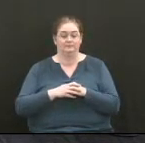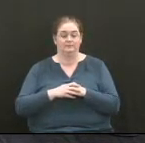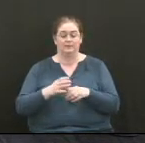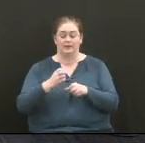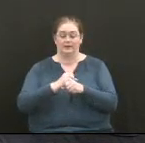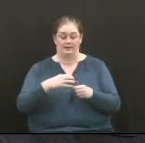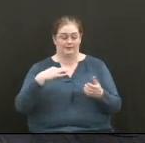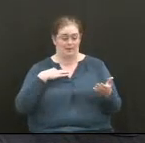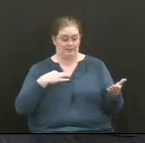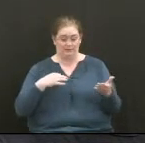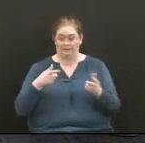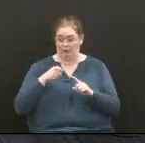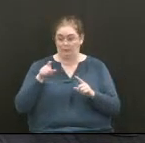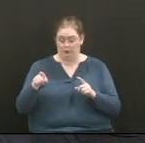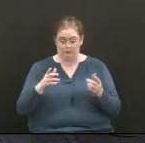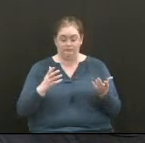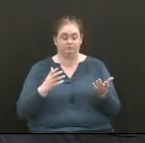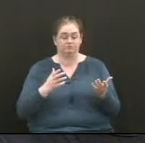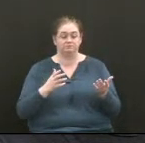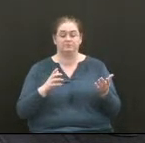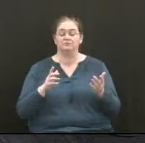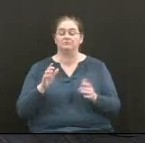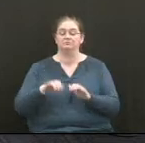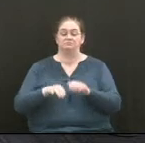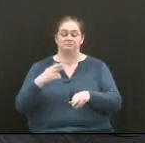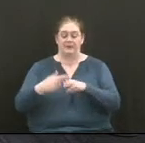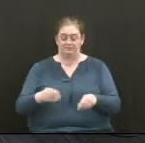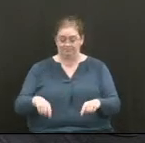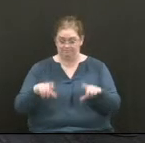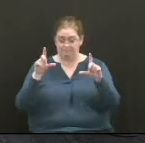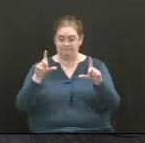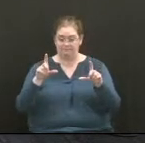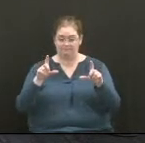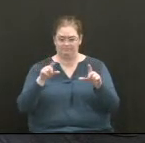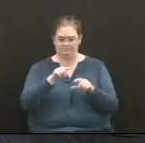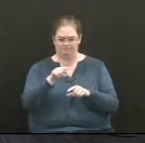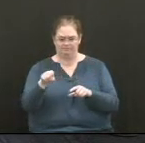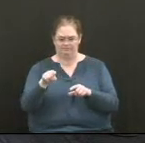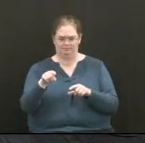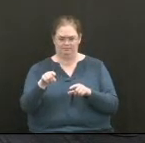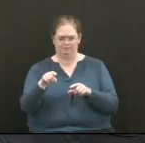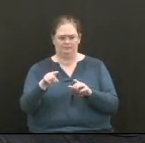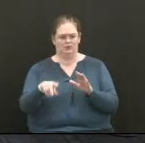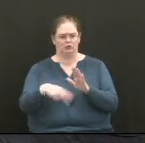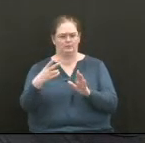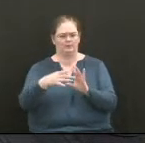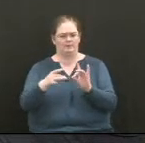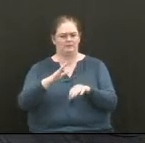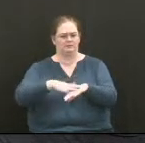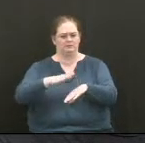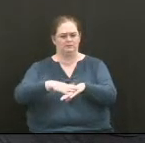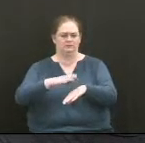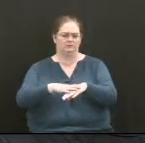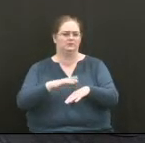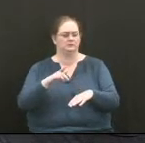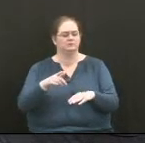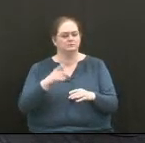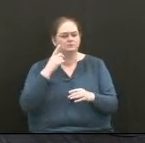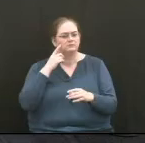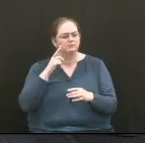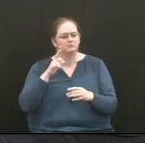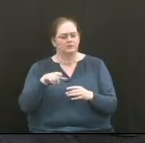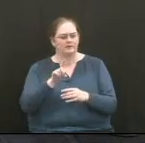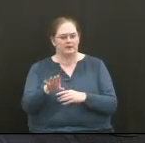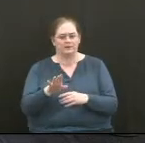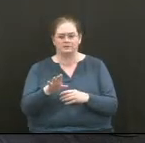gets an application from you, as soon as they enter your name, they get a duplicate message pops up on the screen of the state